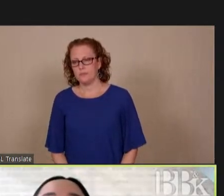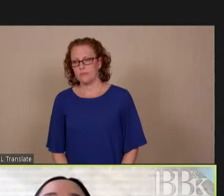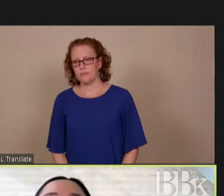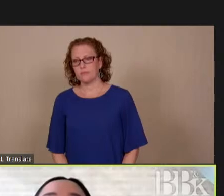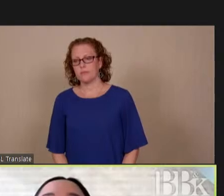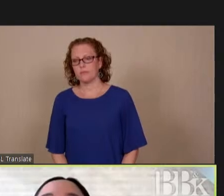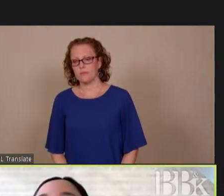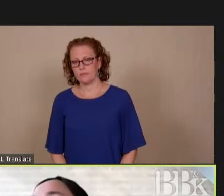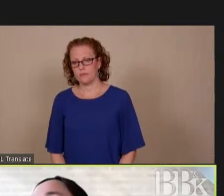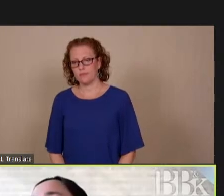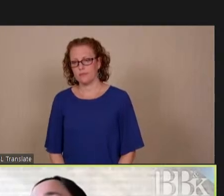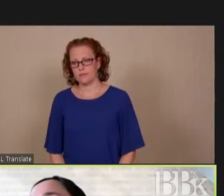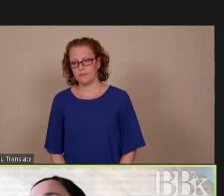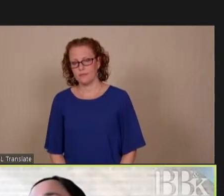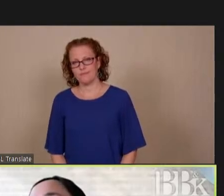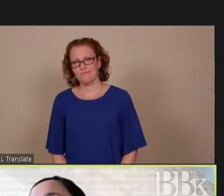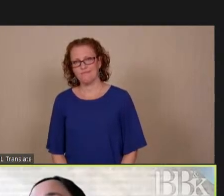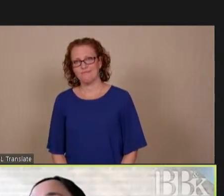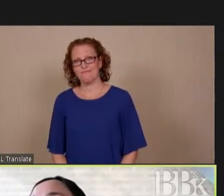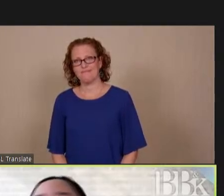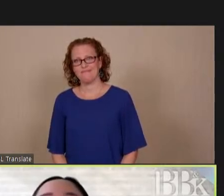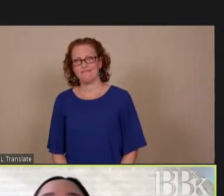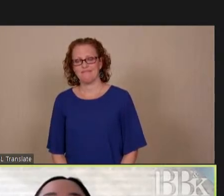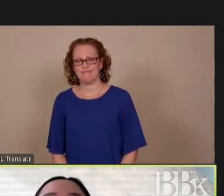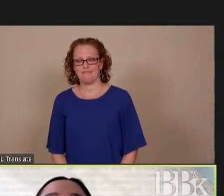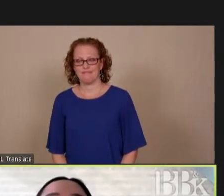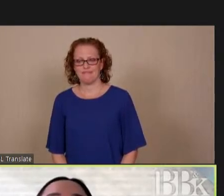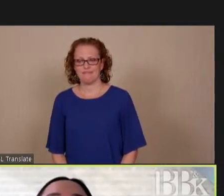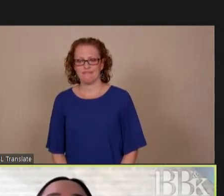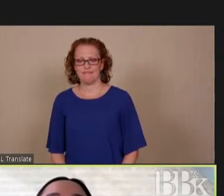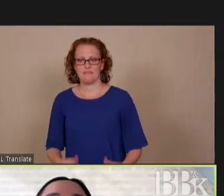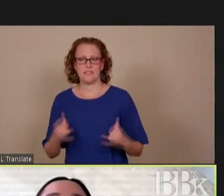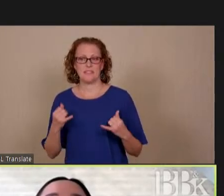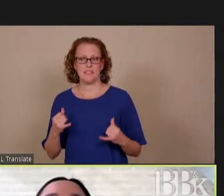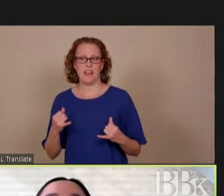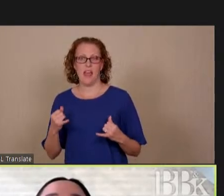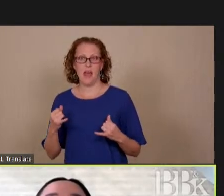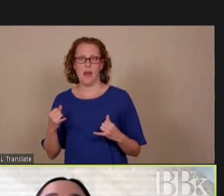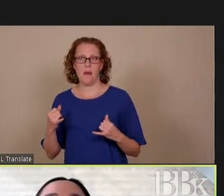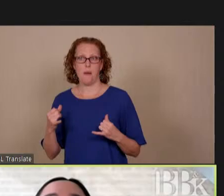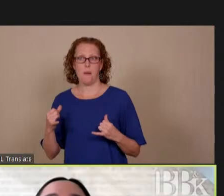Okay. And with that, I will transition back over to